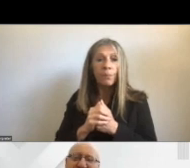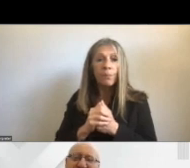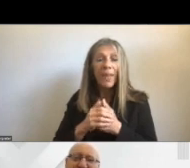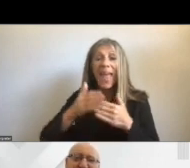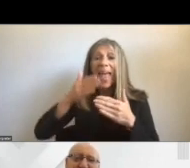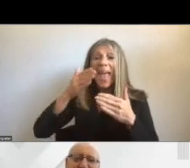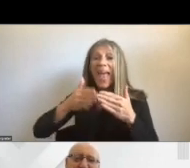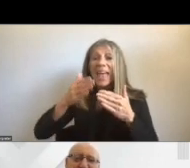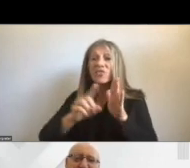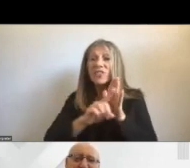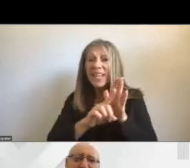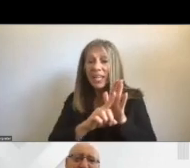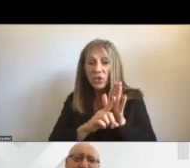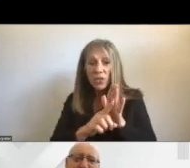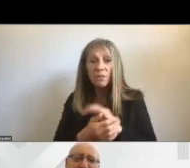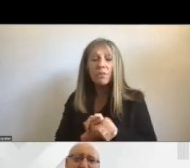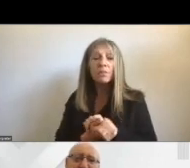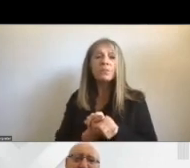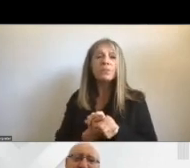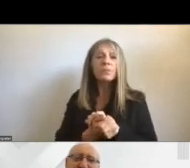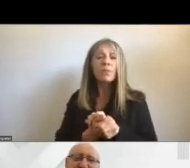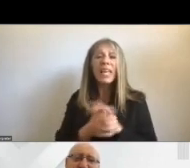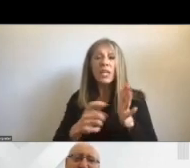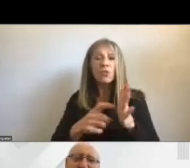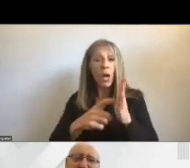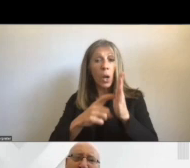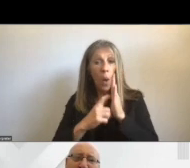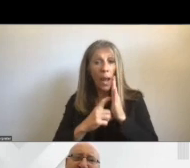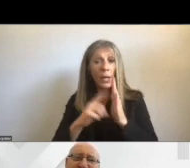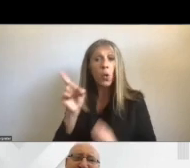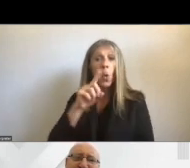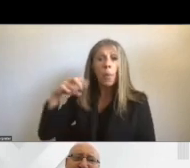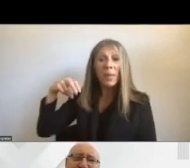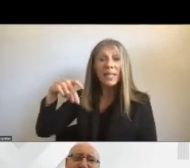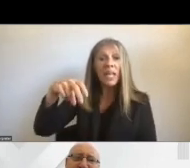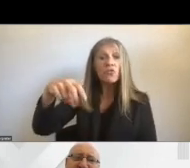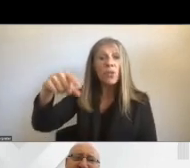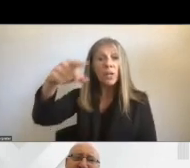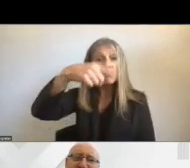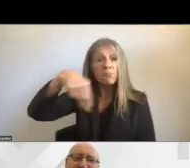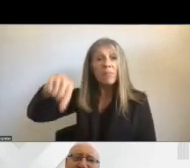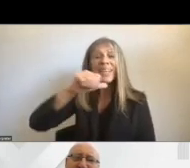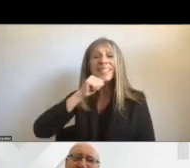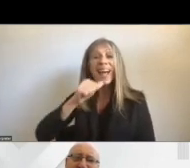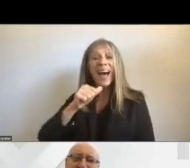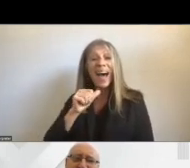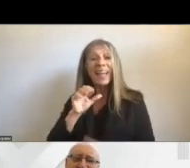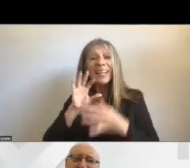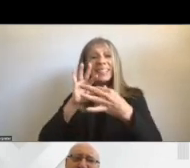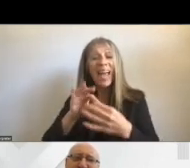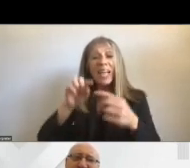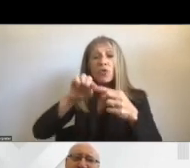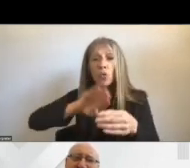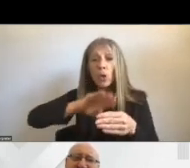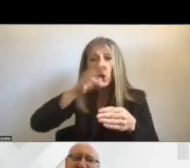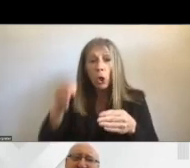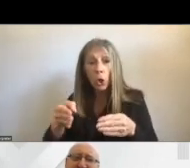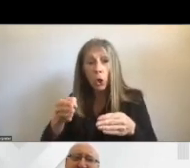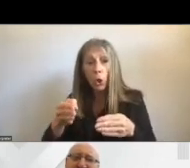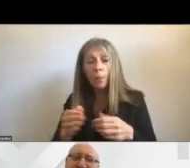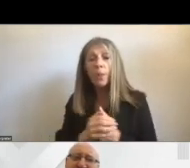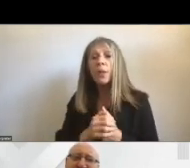must be located between 6 feet to 15 feet maximum from the center line of the nearest